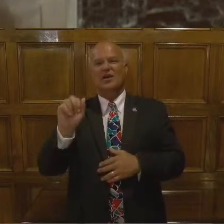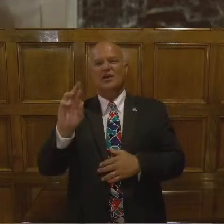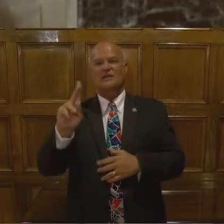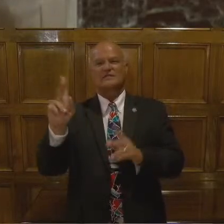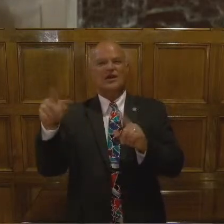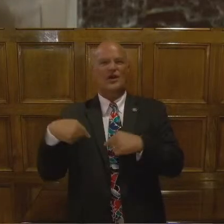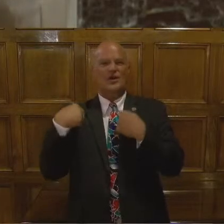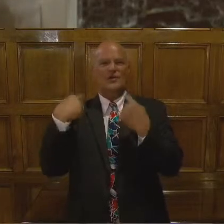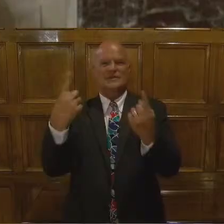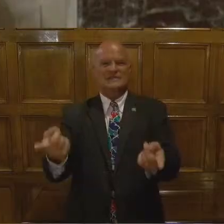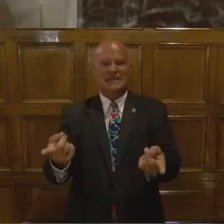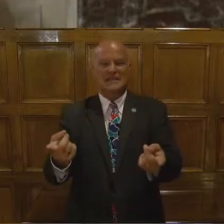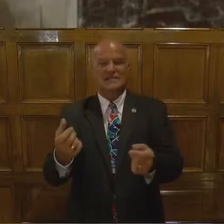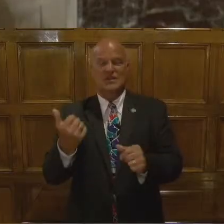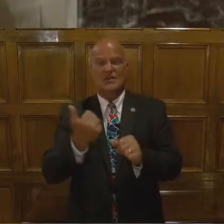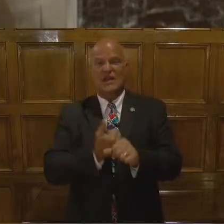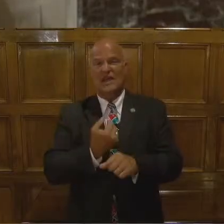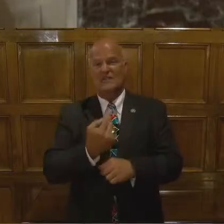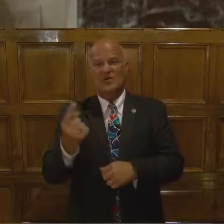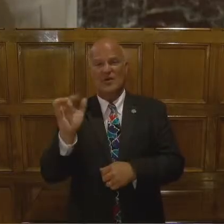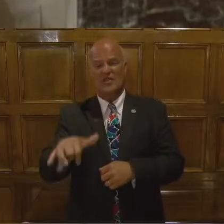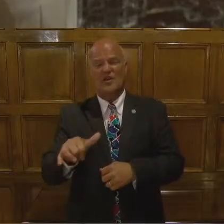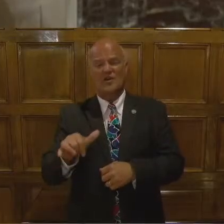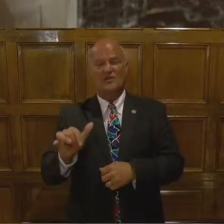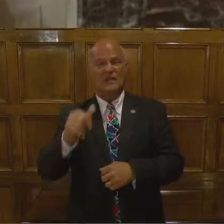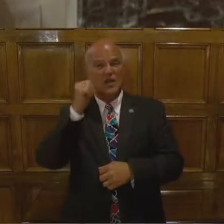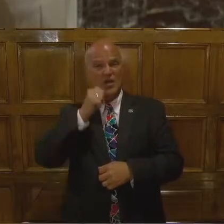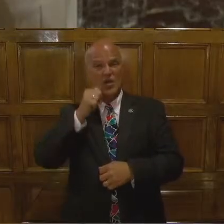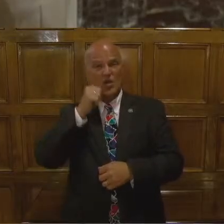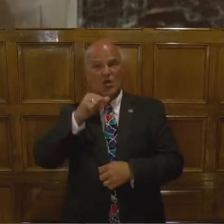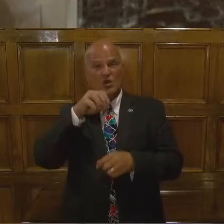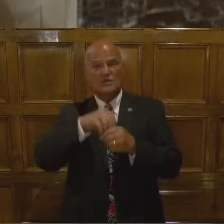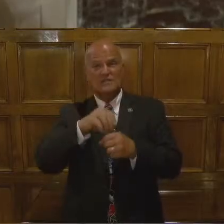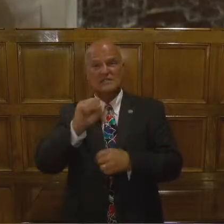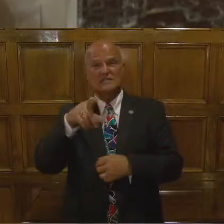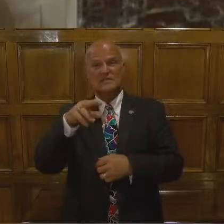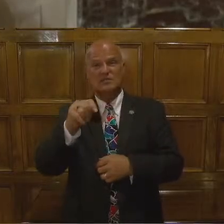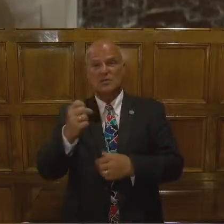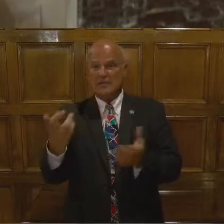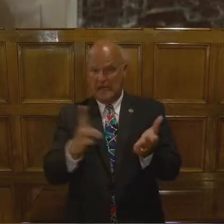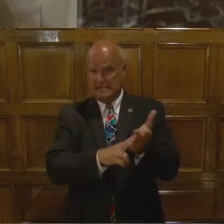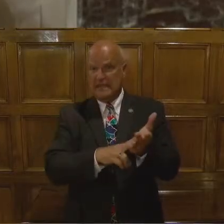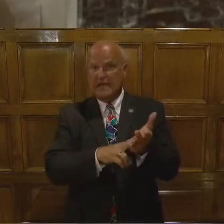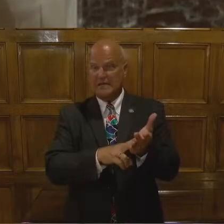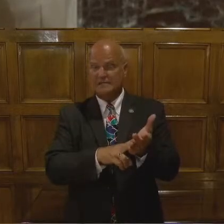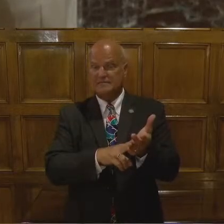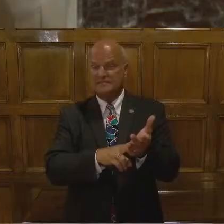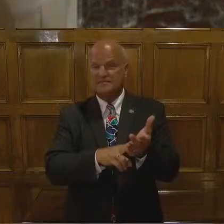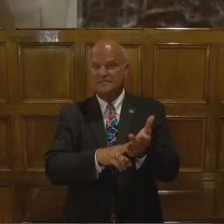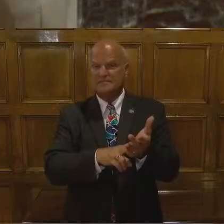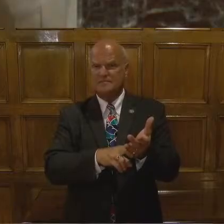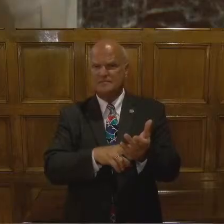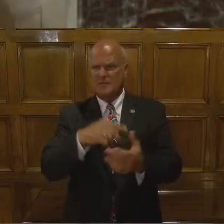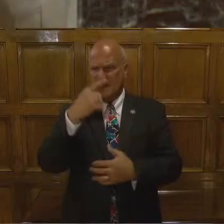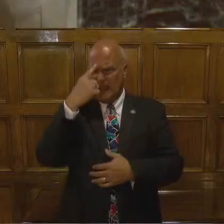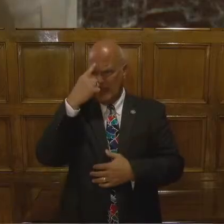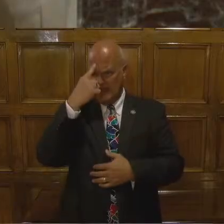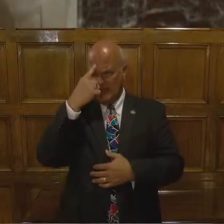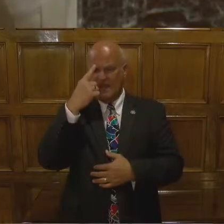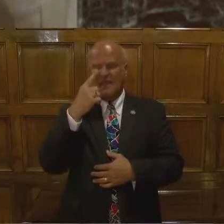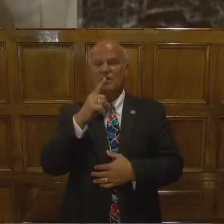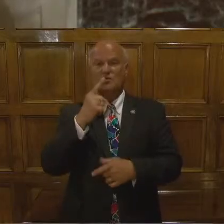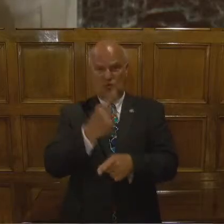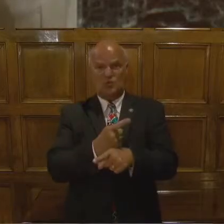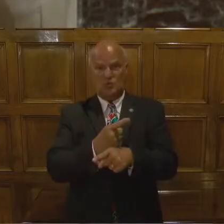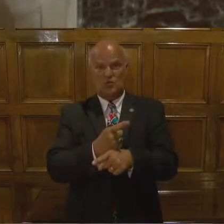on. So each one of them, for example, girls in sports, I signed. I think it is absolutely